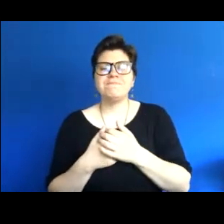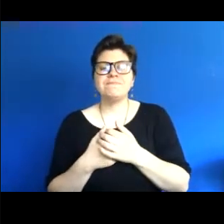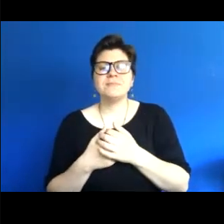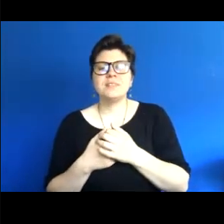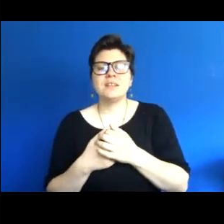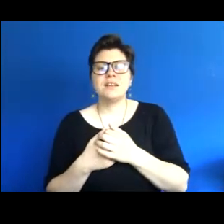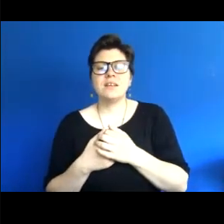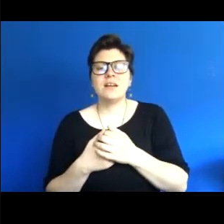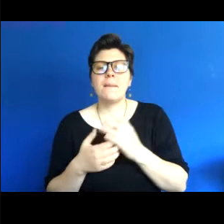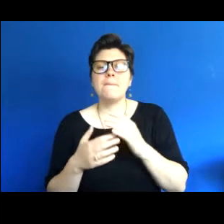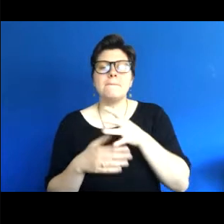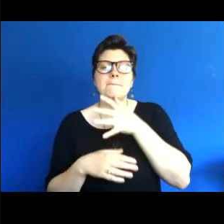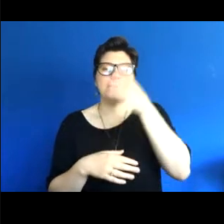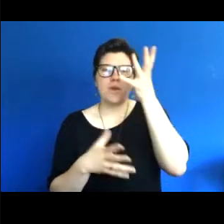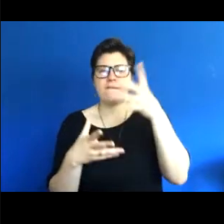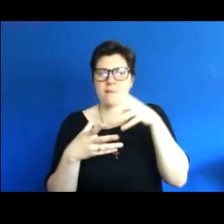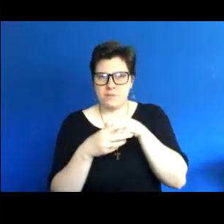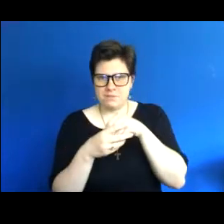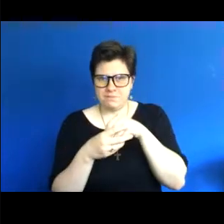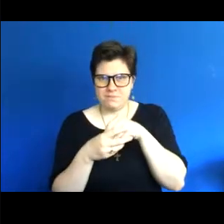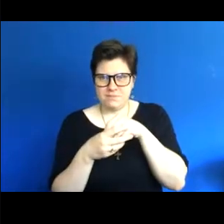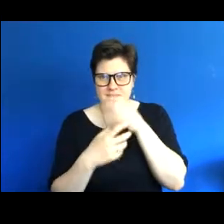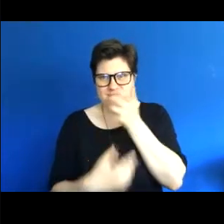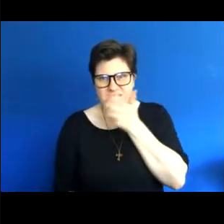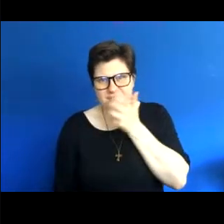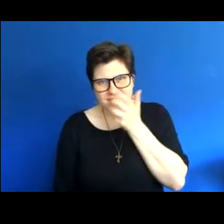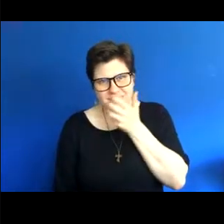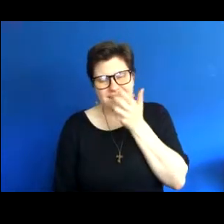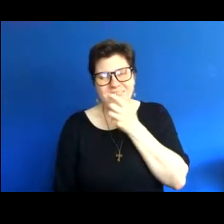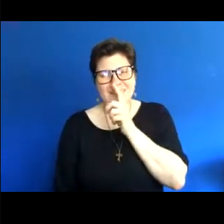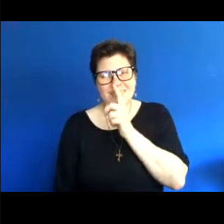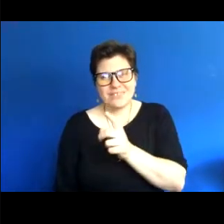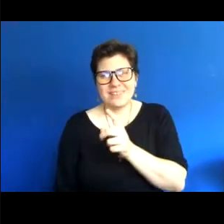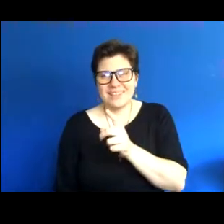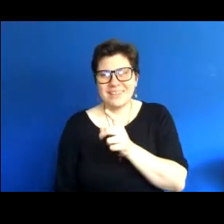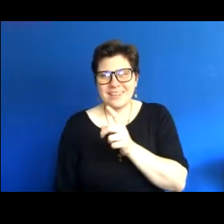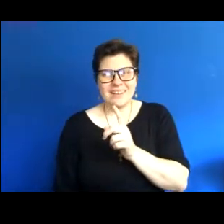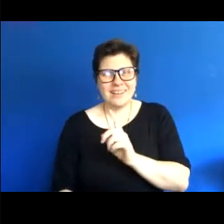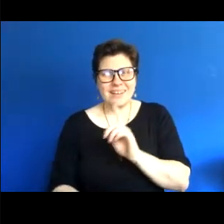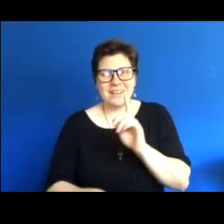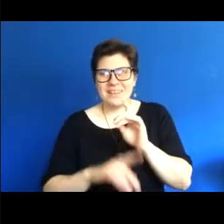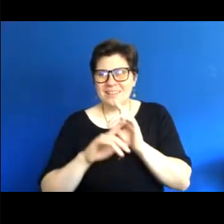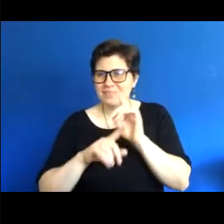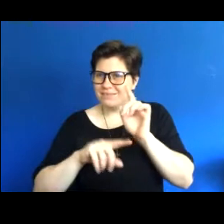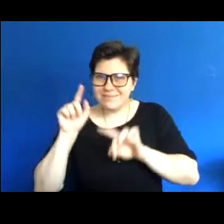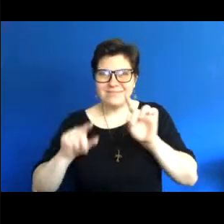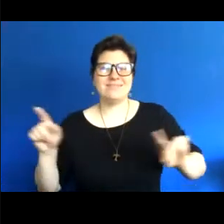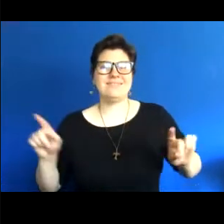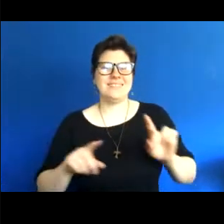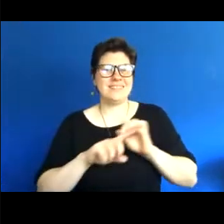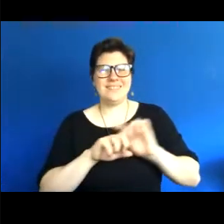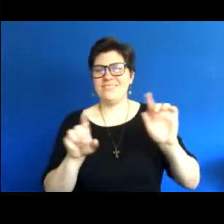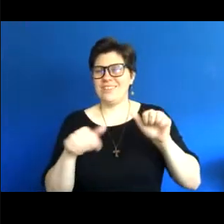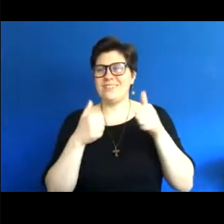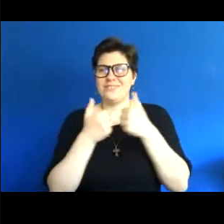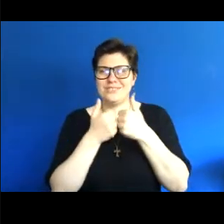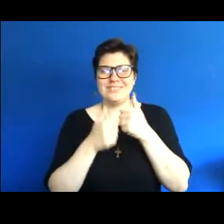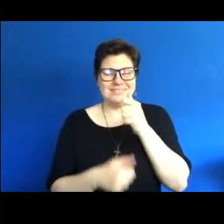level of parent involvement. So, wow, it looks like we really have all different kinds of challenges that we're